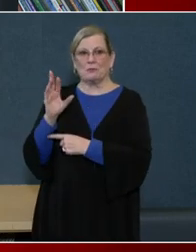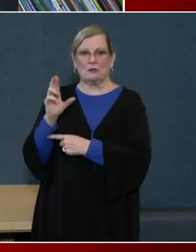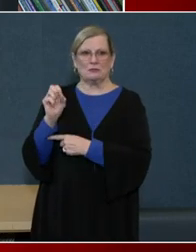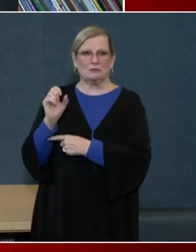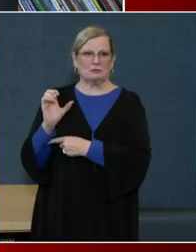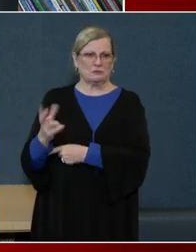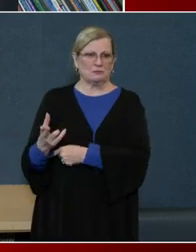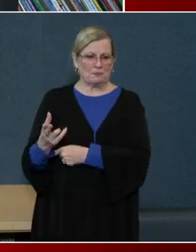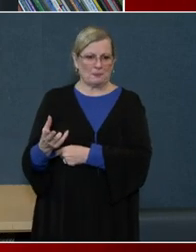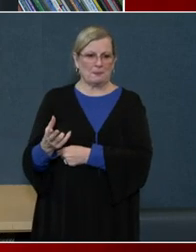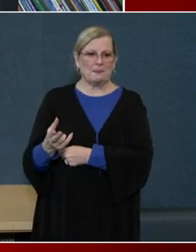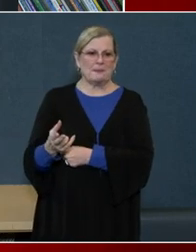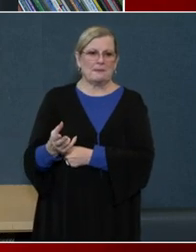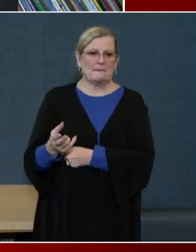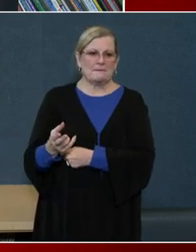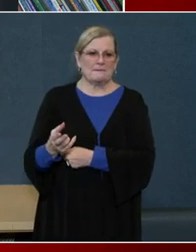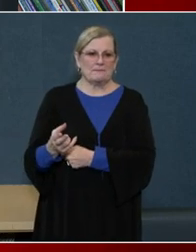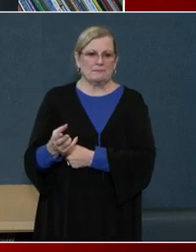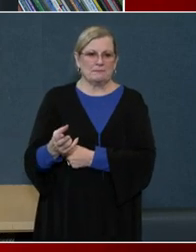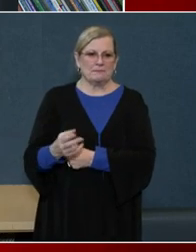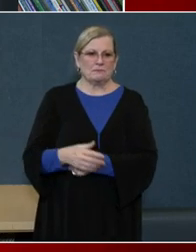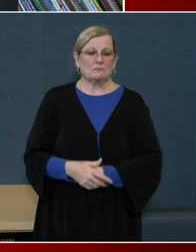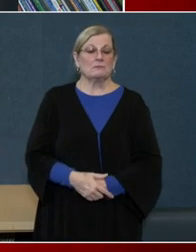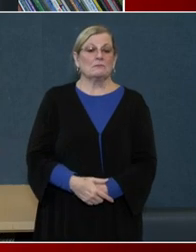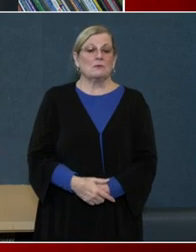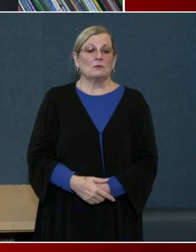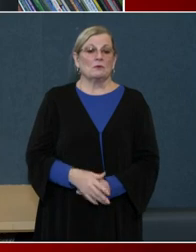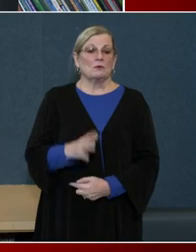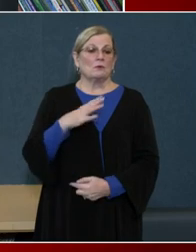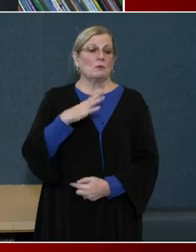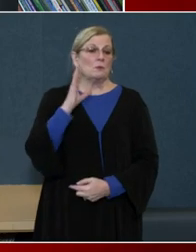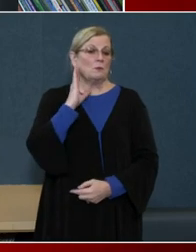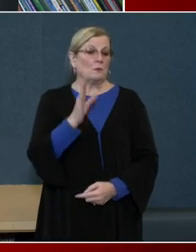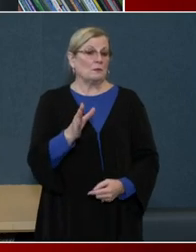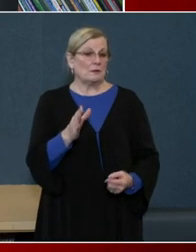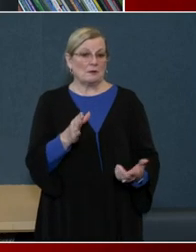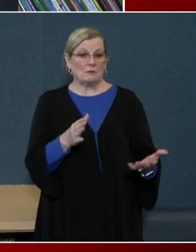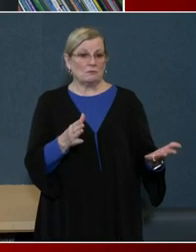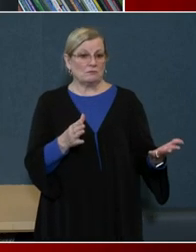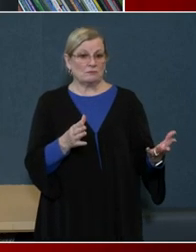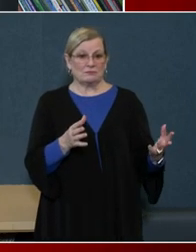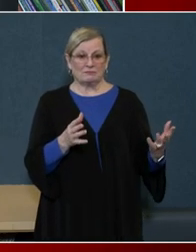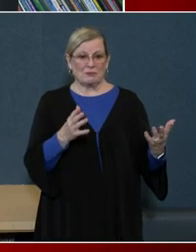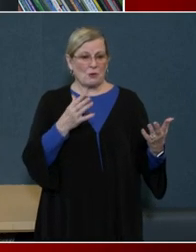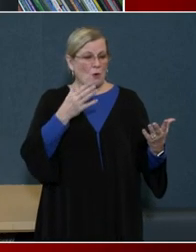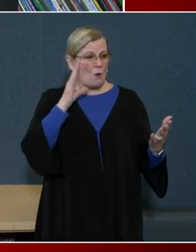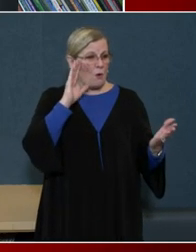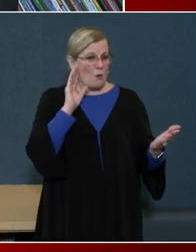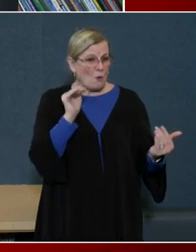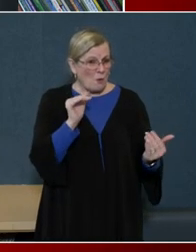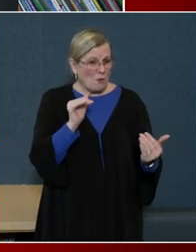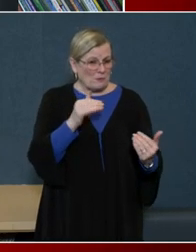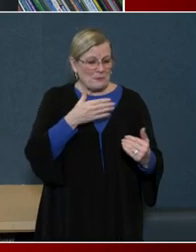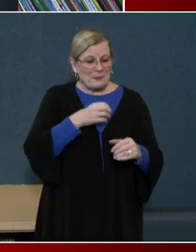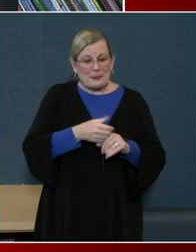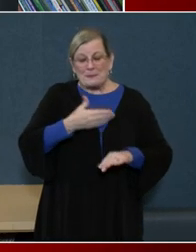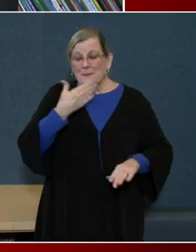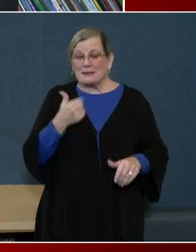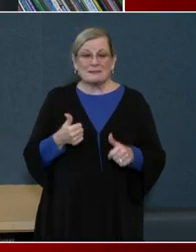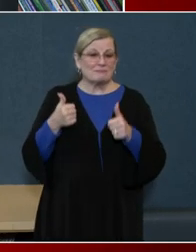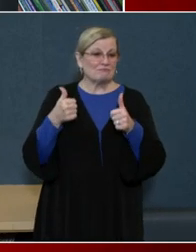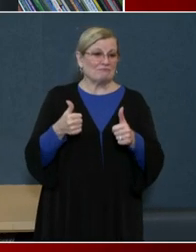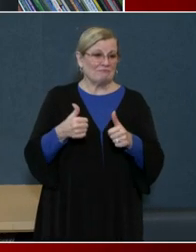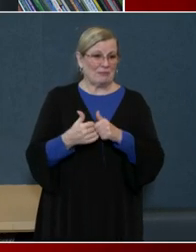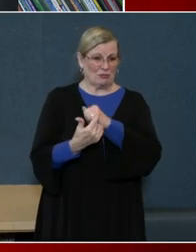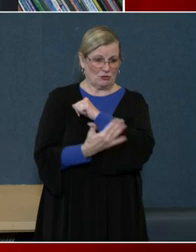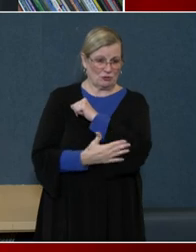believe that arguably what we move will be the best in the country. We're still working out some details, and so it won't be on tomorrow's